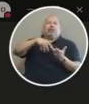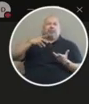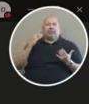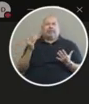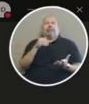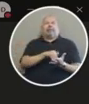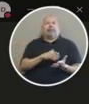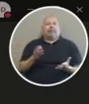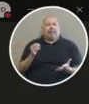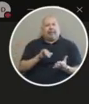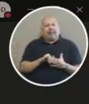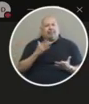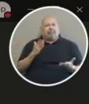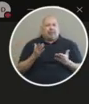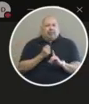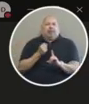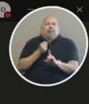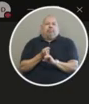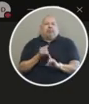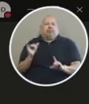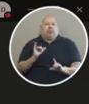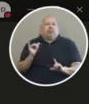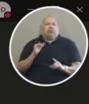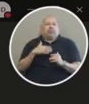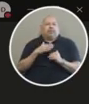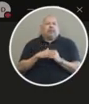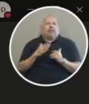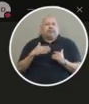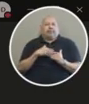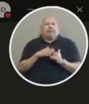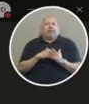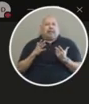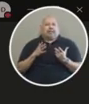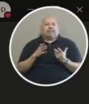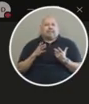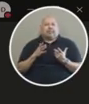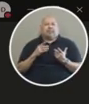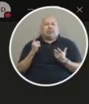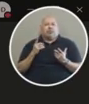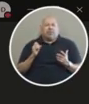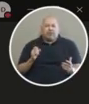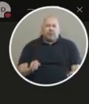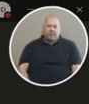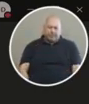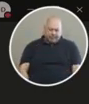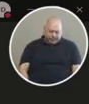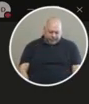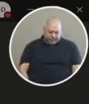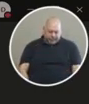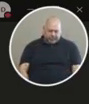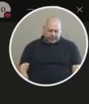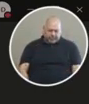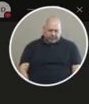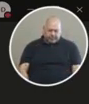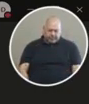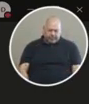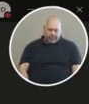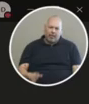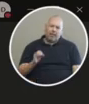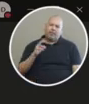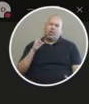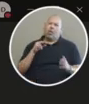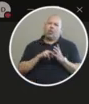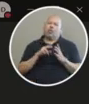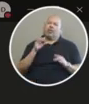another. And that might be impacted in the next declaration or in the next directive, rather. Okay,